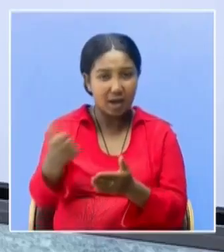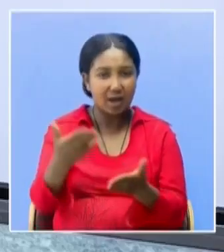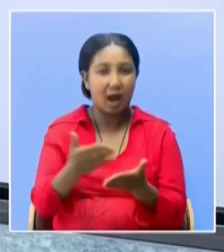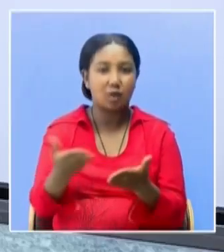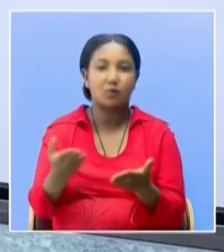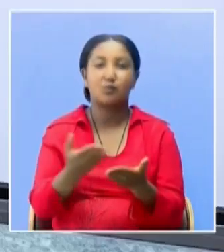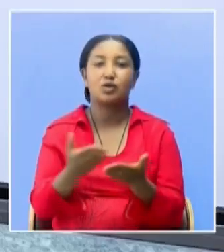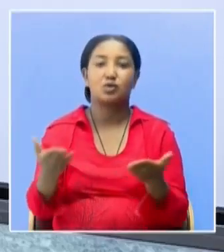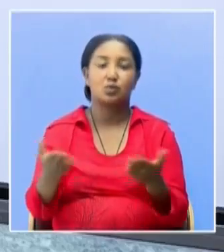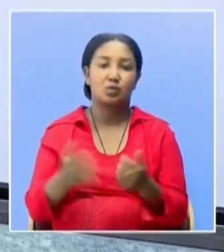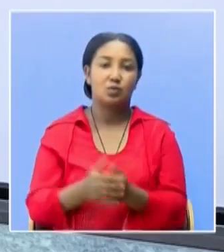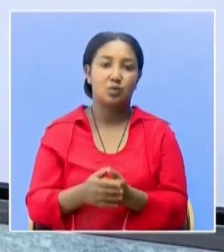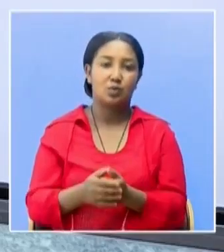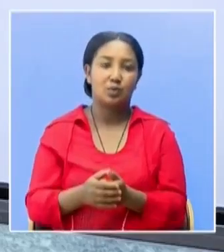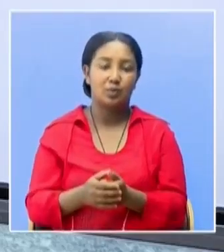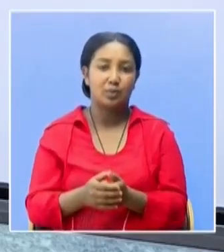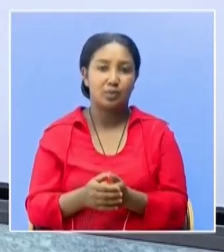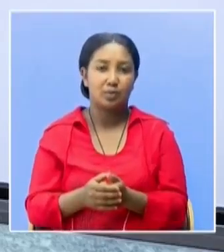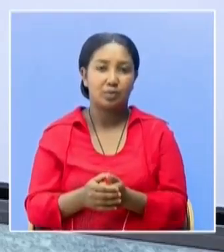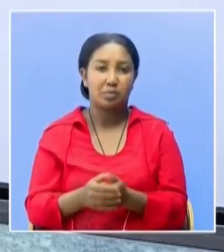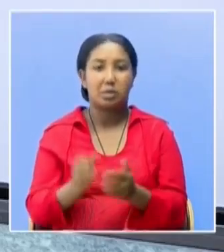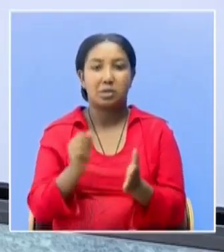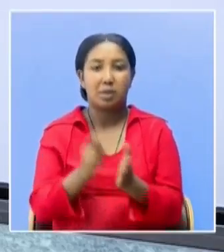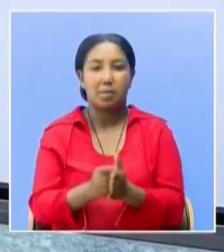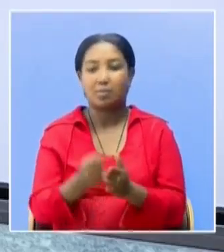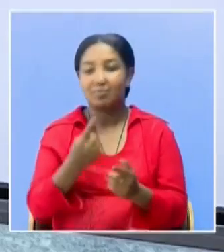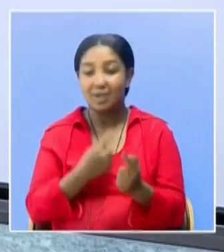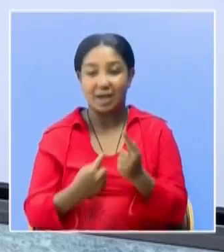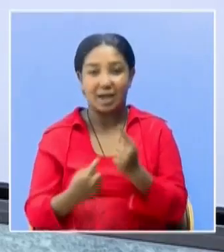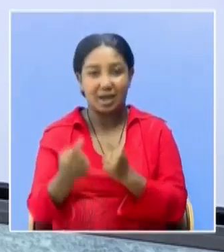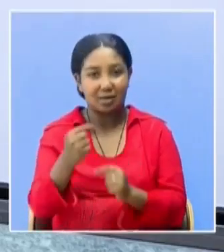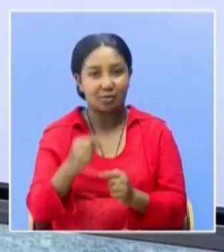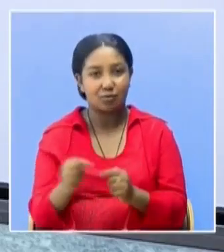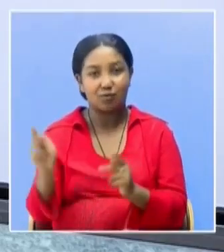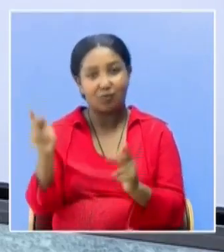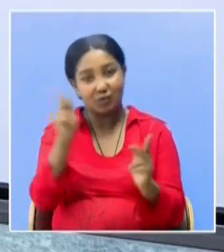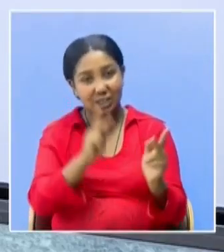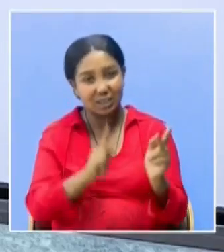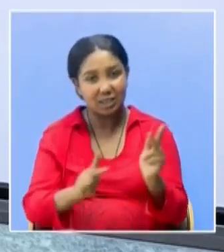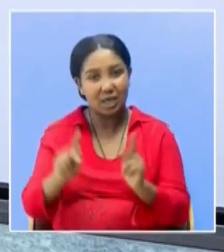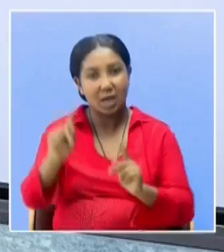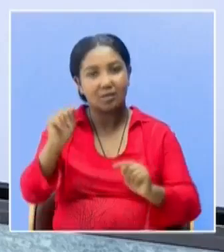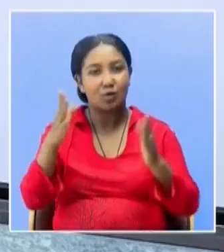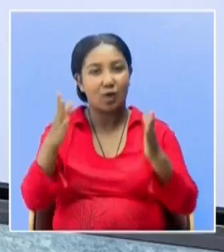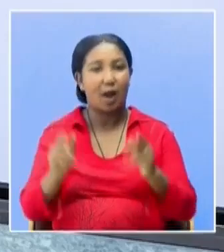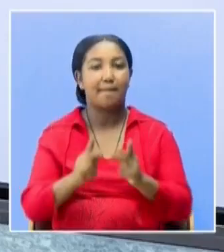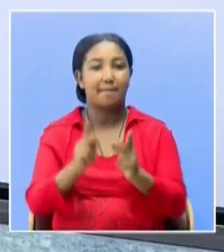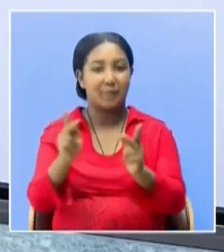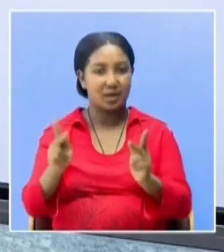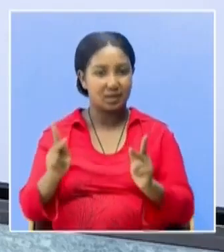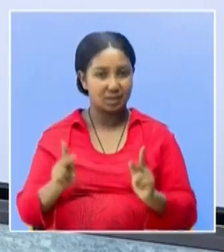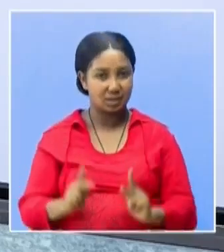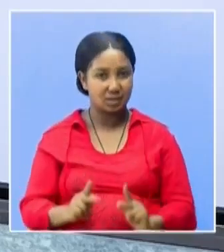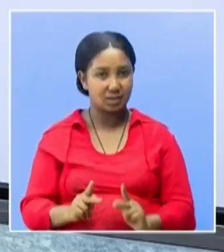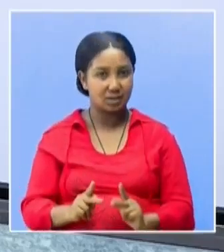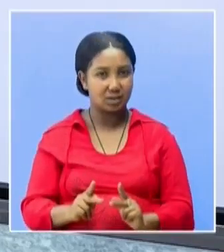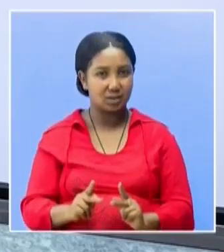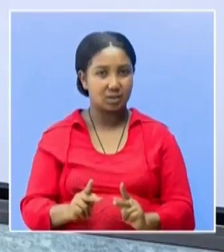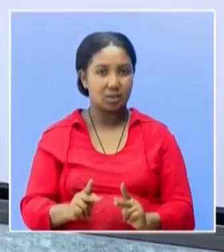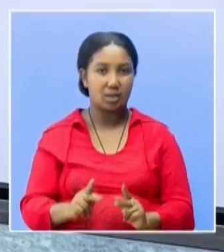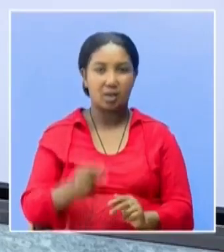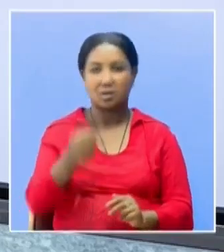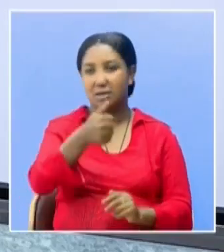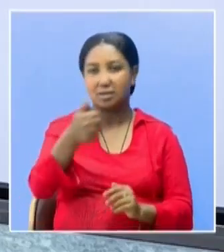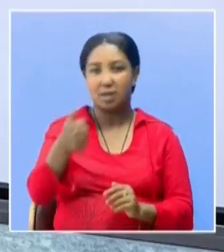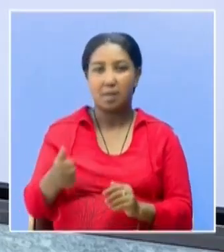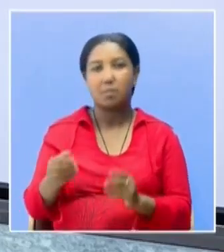about that place. Assume that you are eager to visit one of the historical places, such as, for instance, Addis